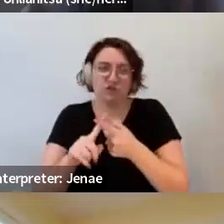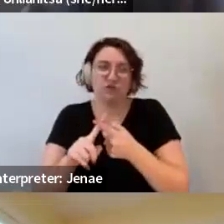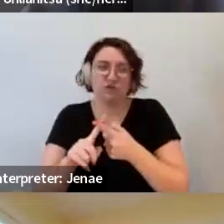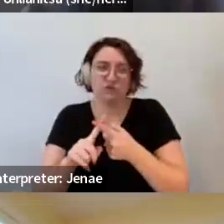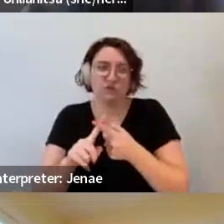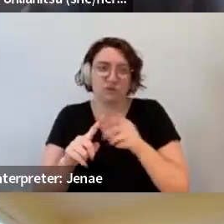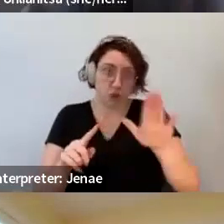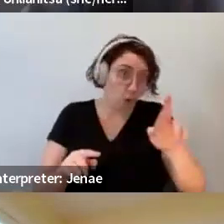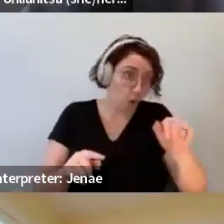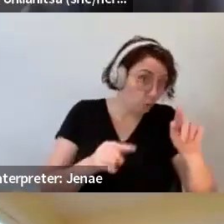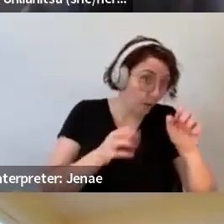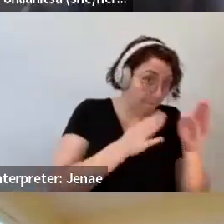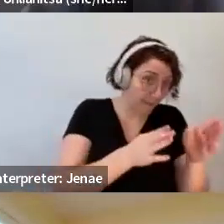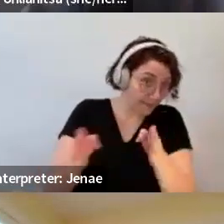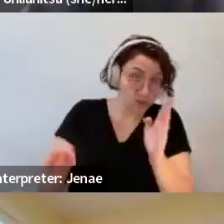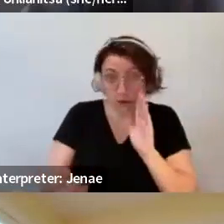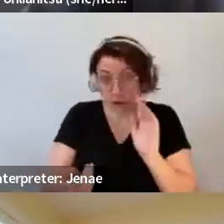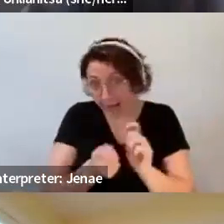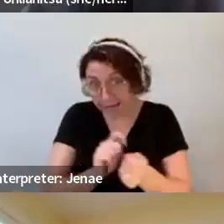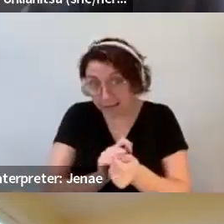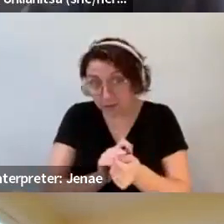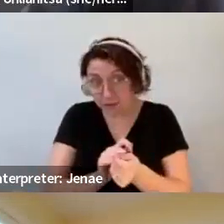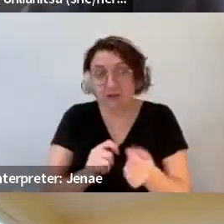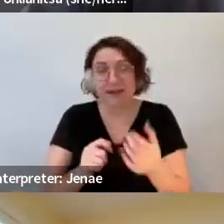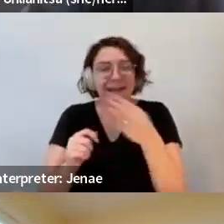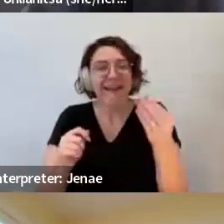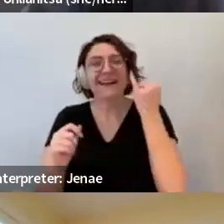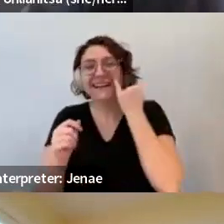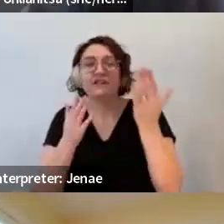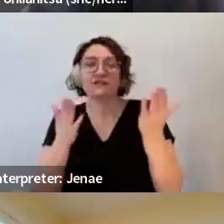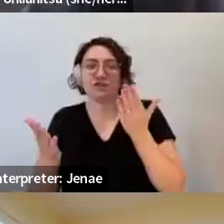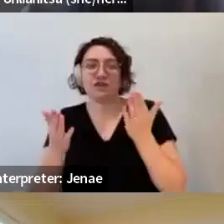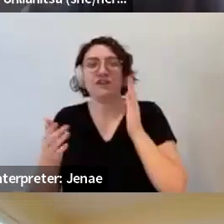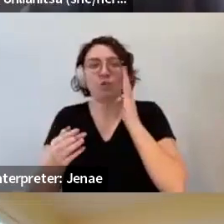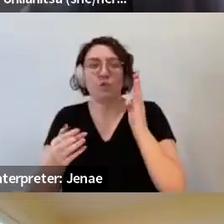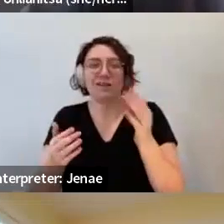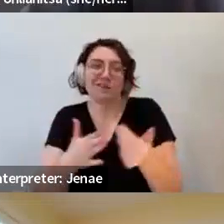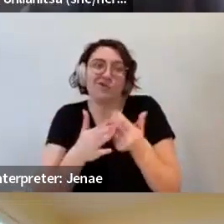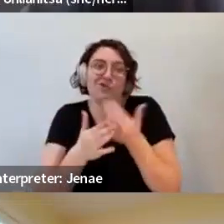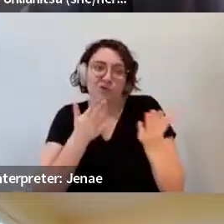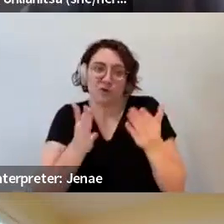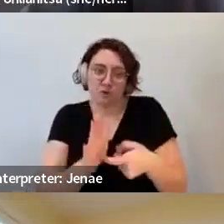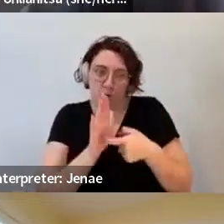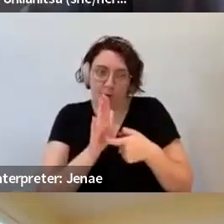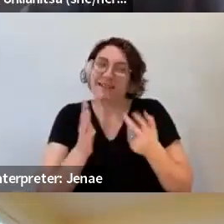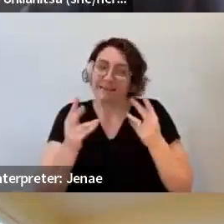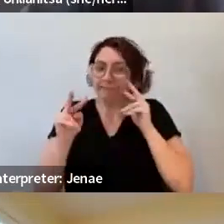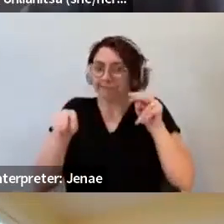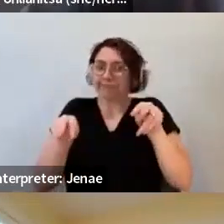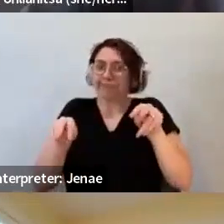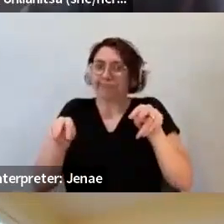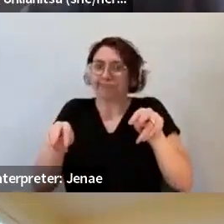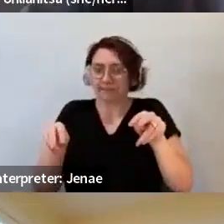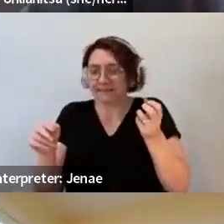your rate methodologies are changing and if your service is likely to have new service requirements. So